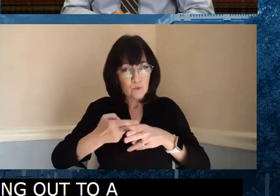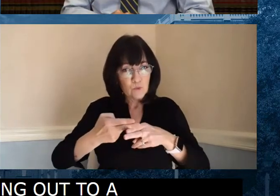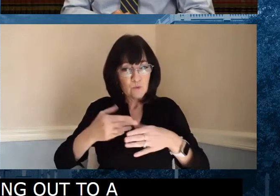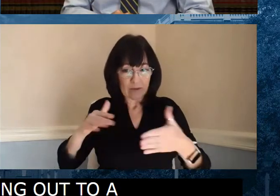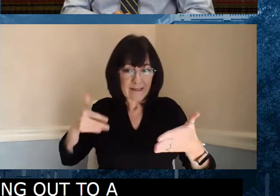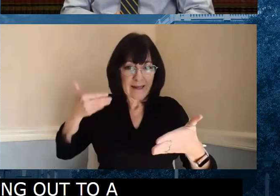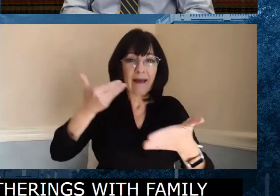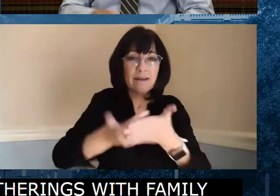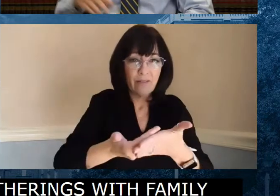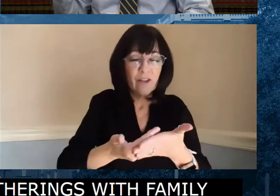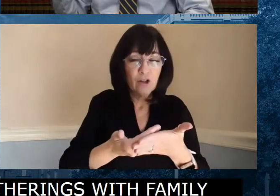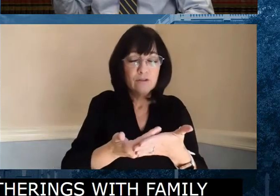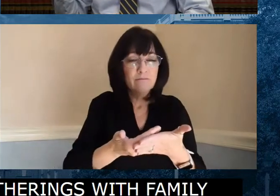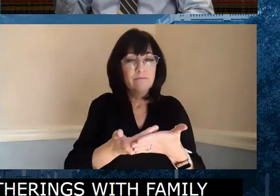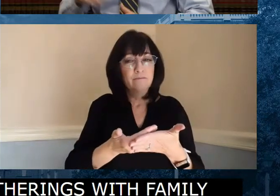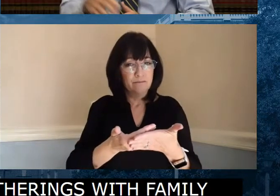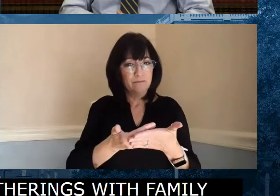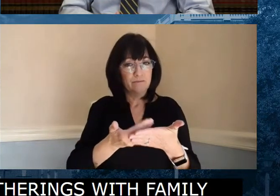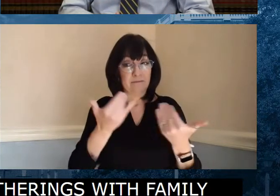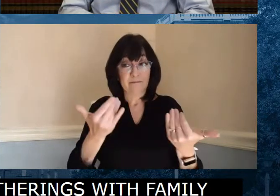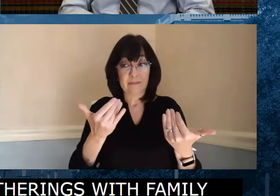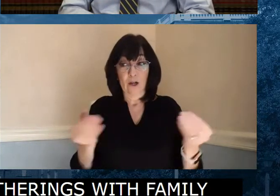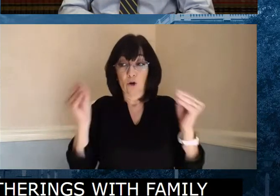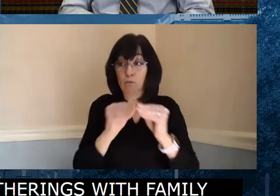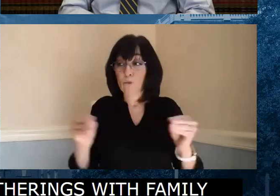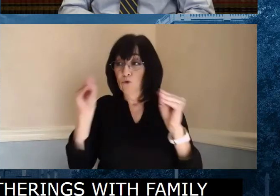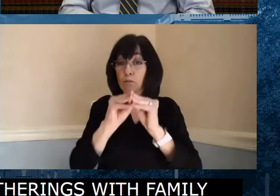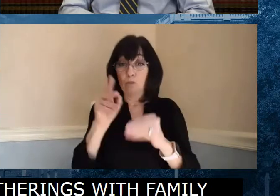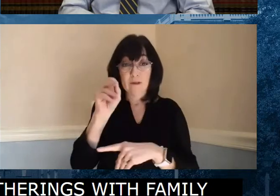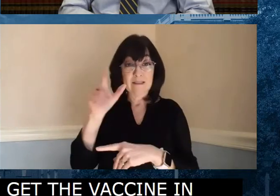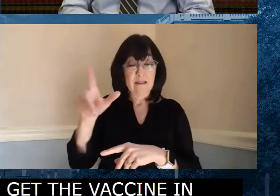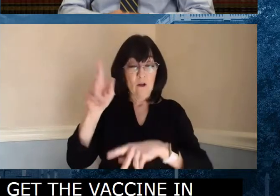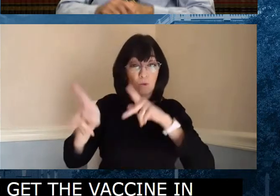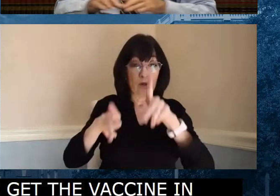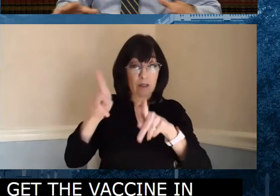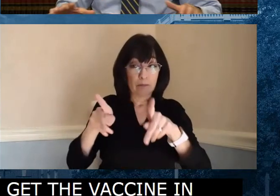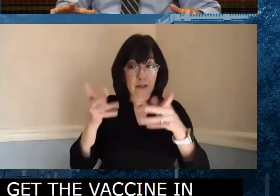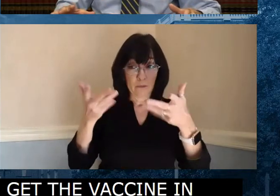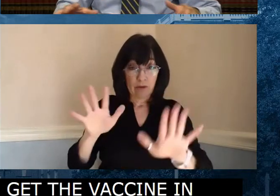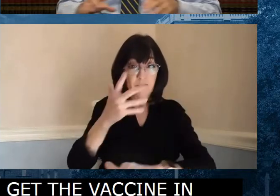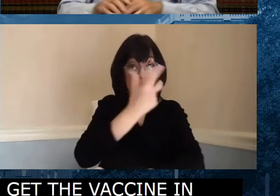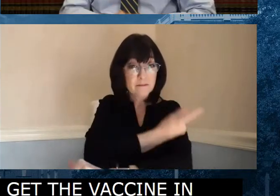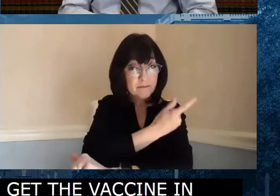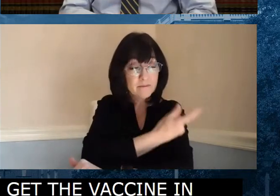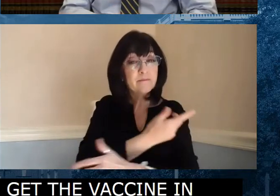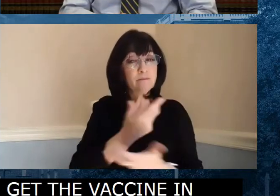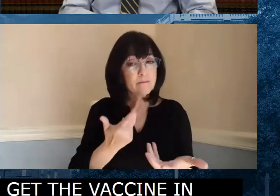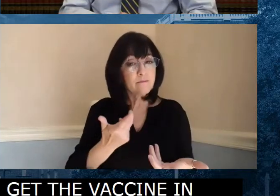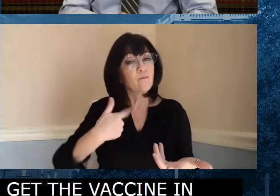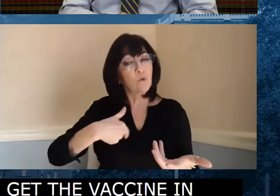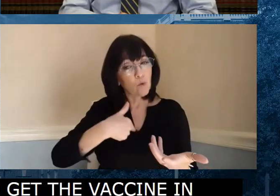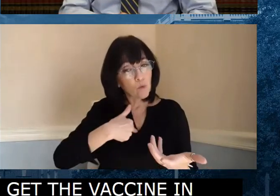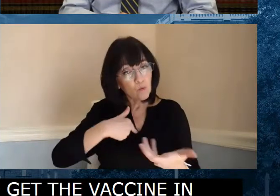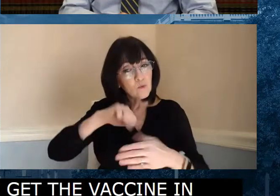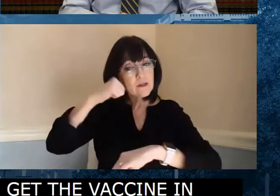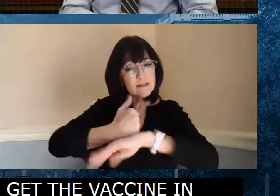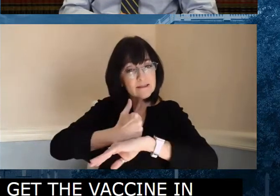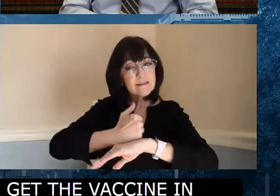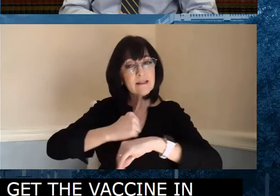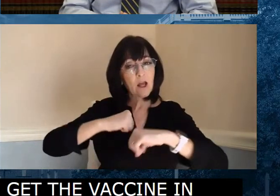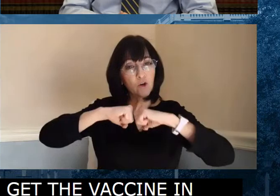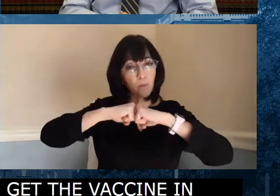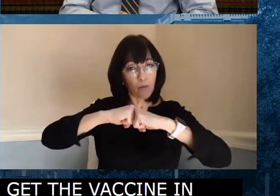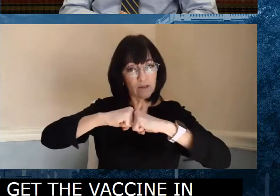of Delawareans, and that number is going to increase. We're getting there by the protective measures that we've taken, following